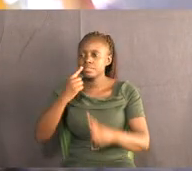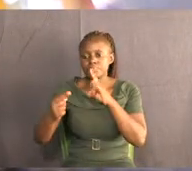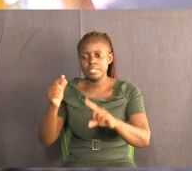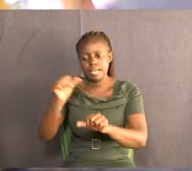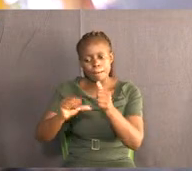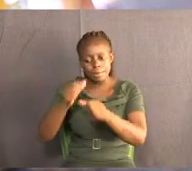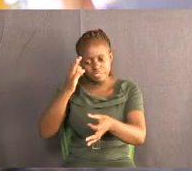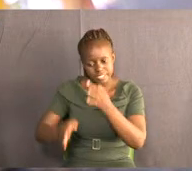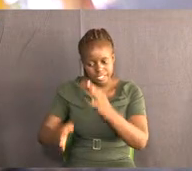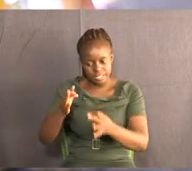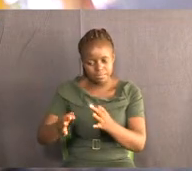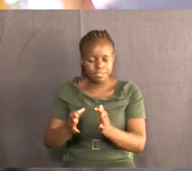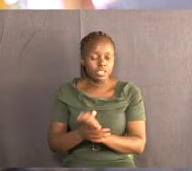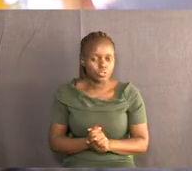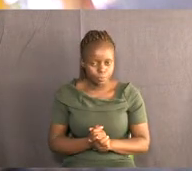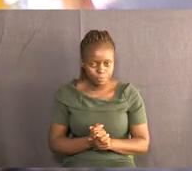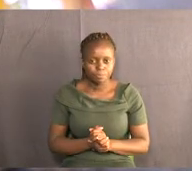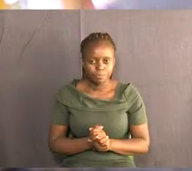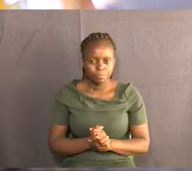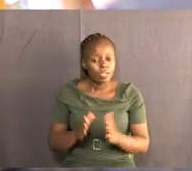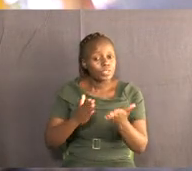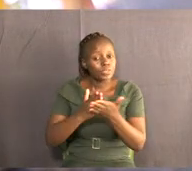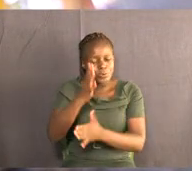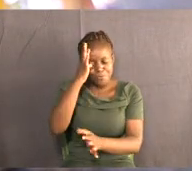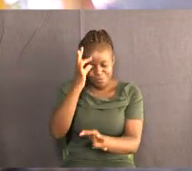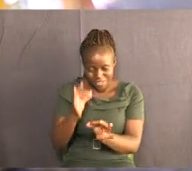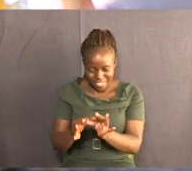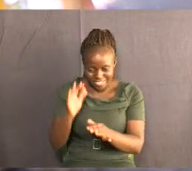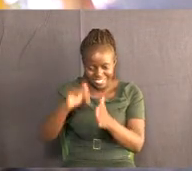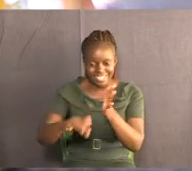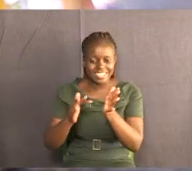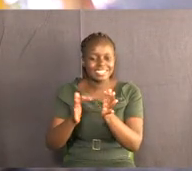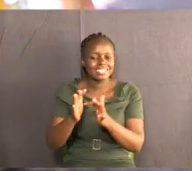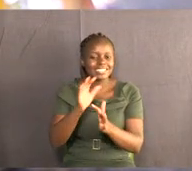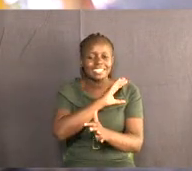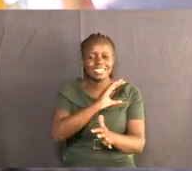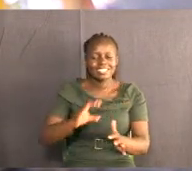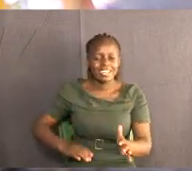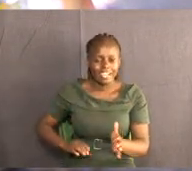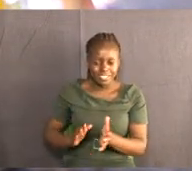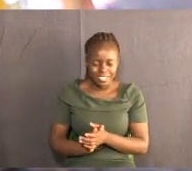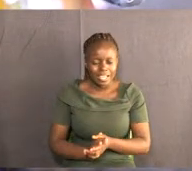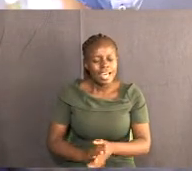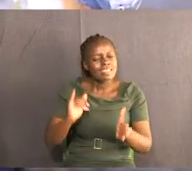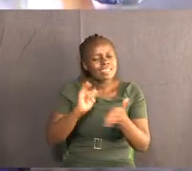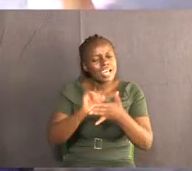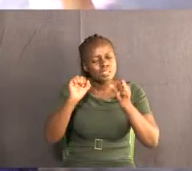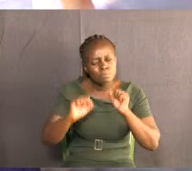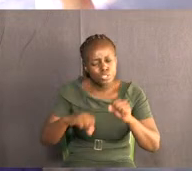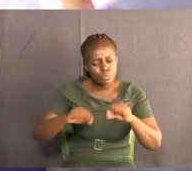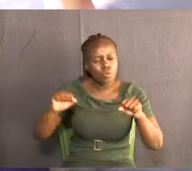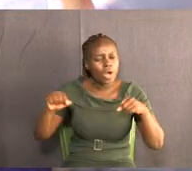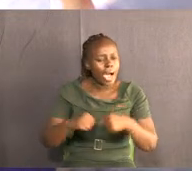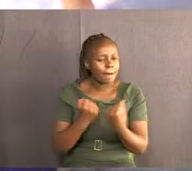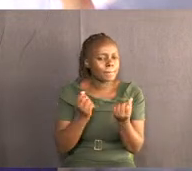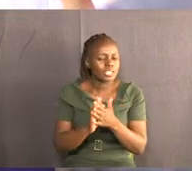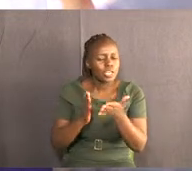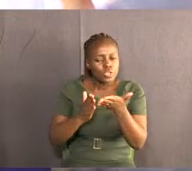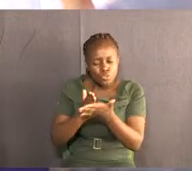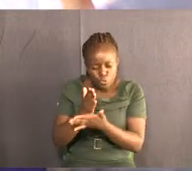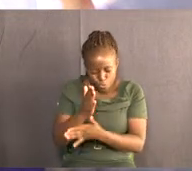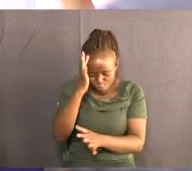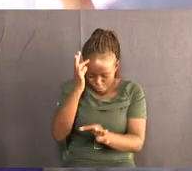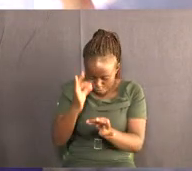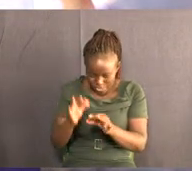of our own justification through faith in Jesus Christ. It can only happen through our faith